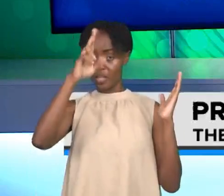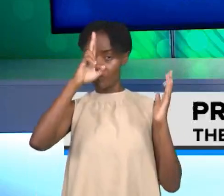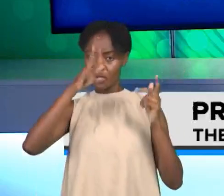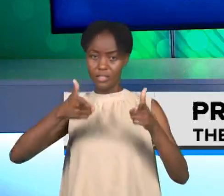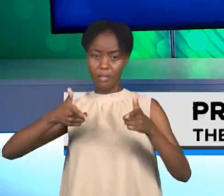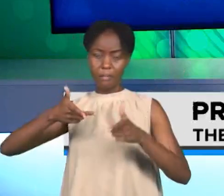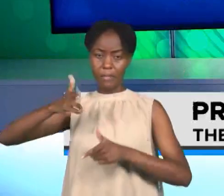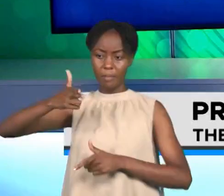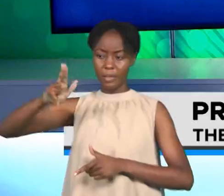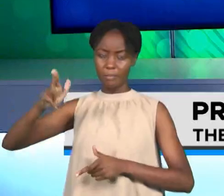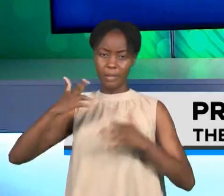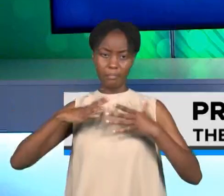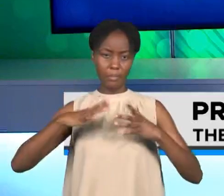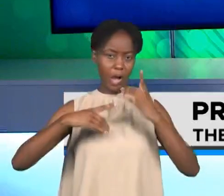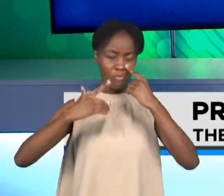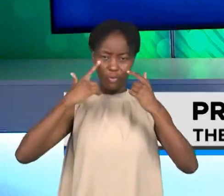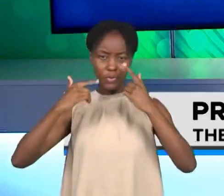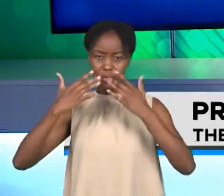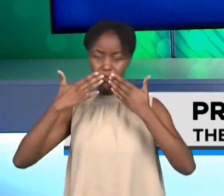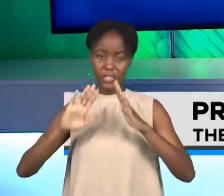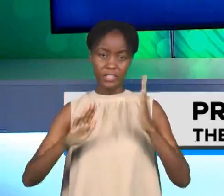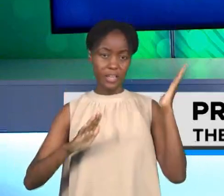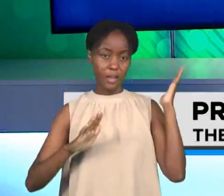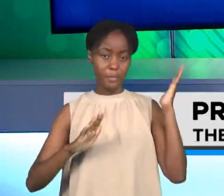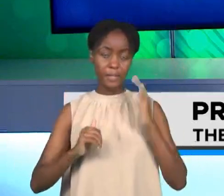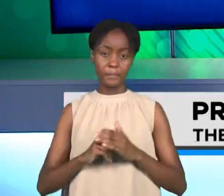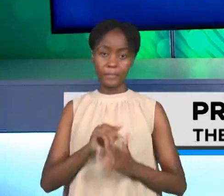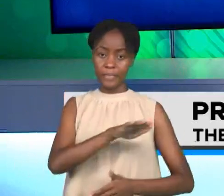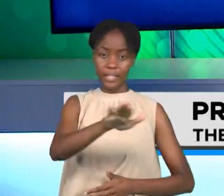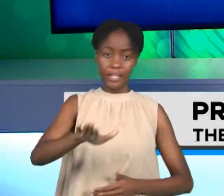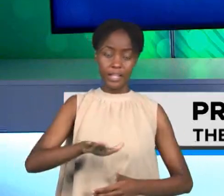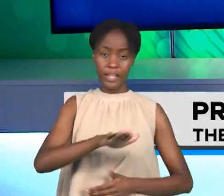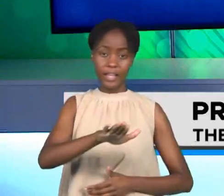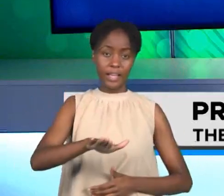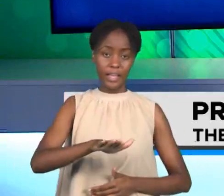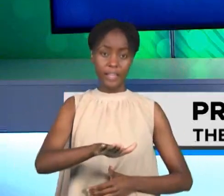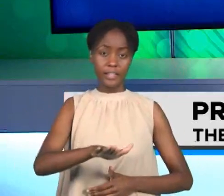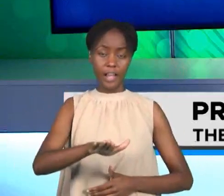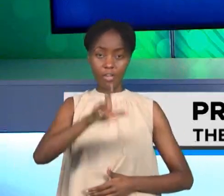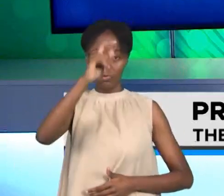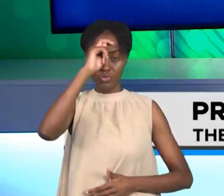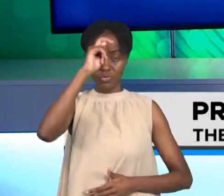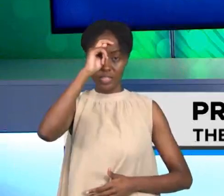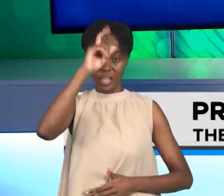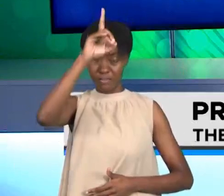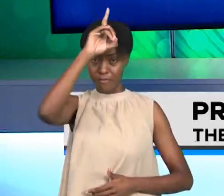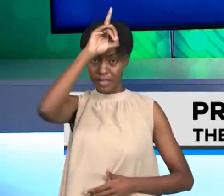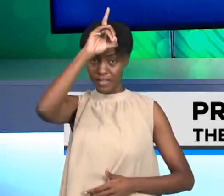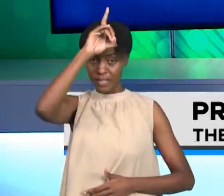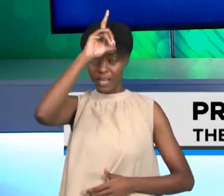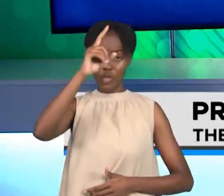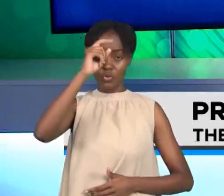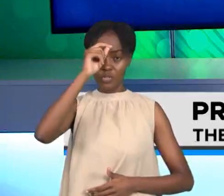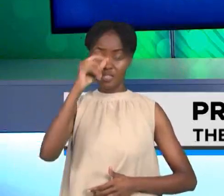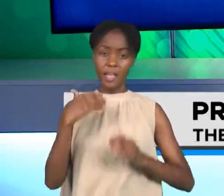more arrests in the evening in Etadamen, a popular district on the outskirts of Tunisia, as Tunisia sees